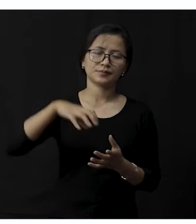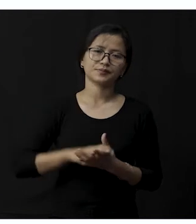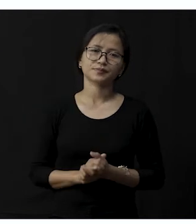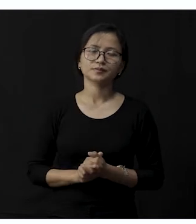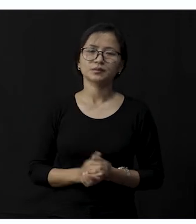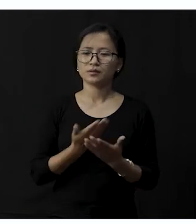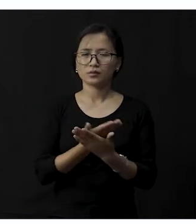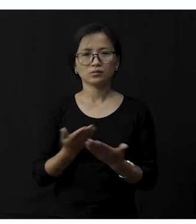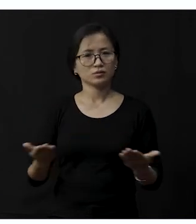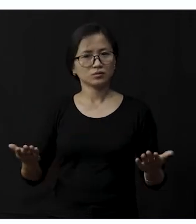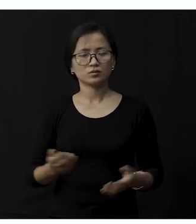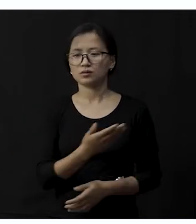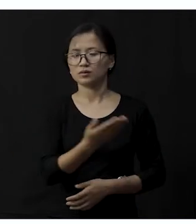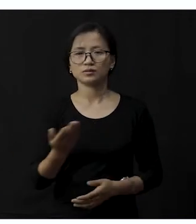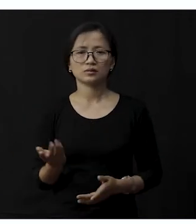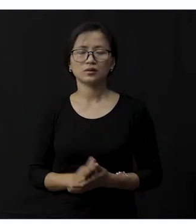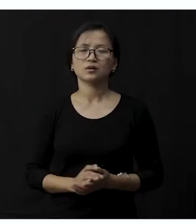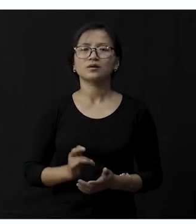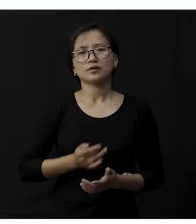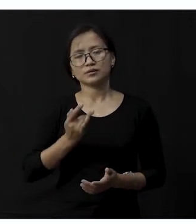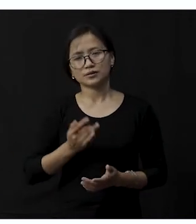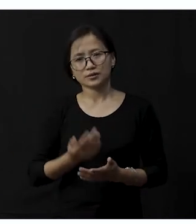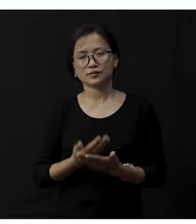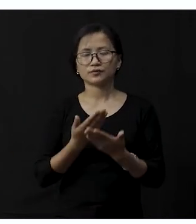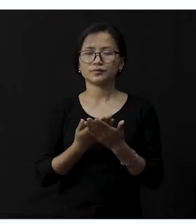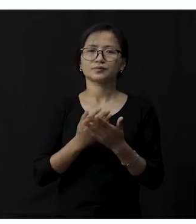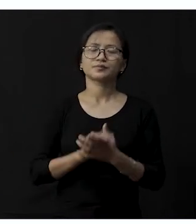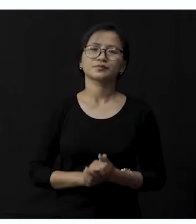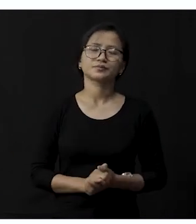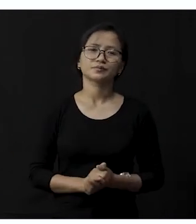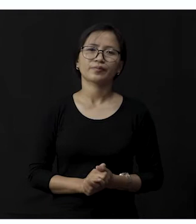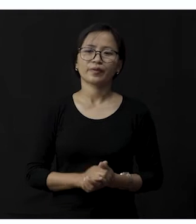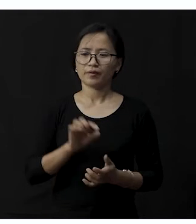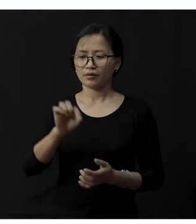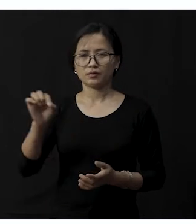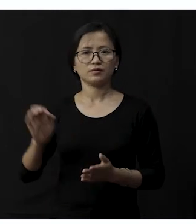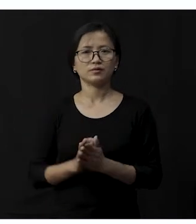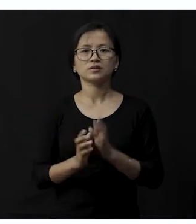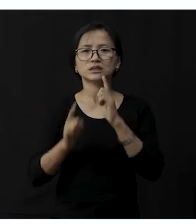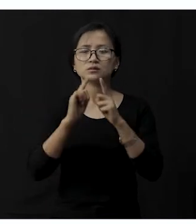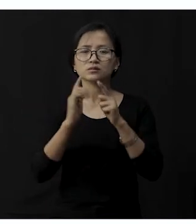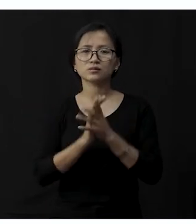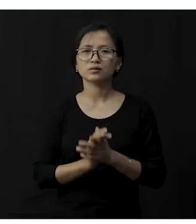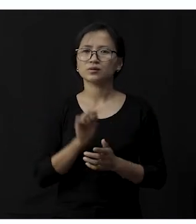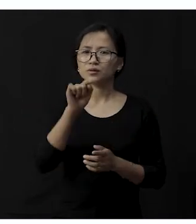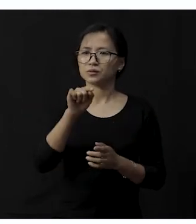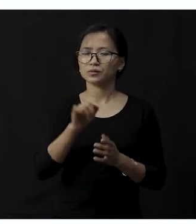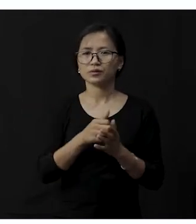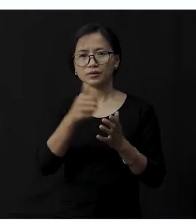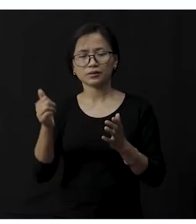are all your adjectives. So wherever you find that somebody has described you, described an